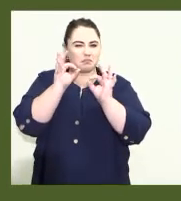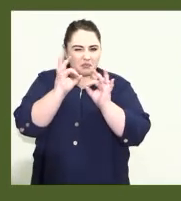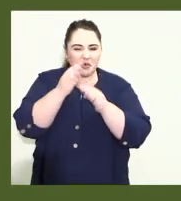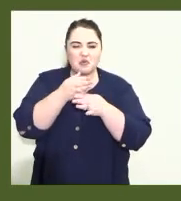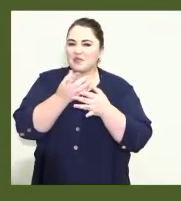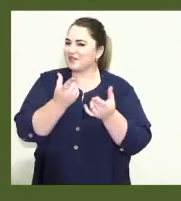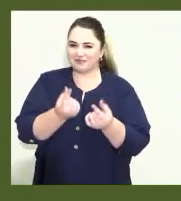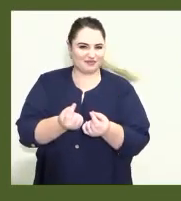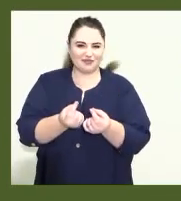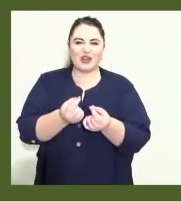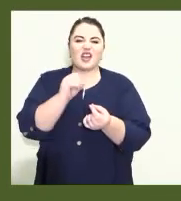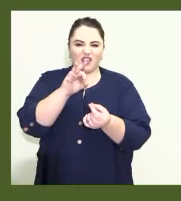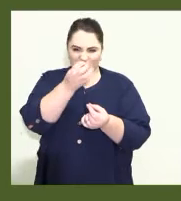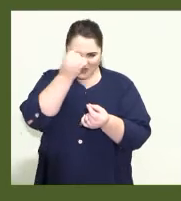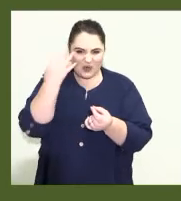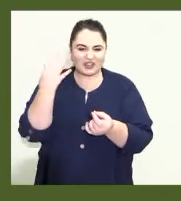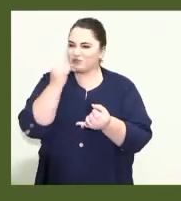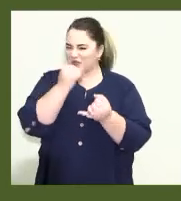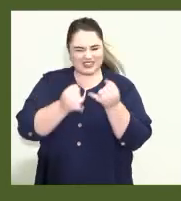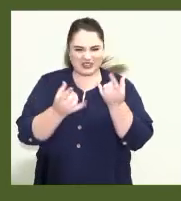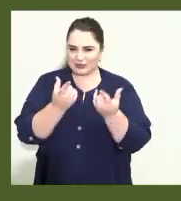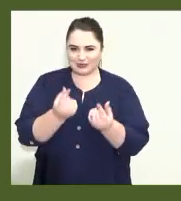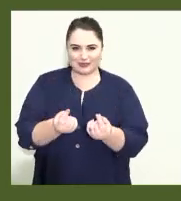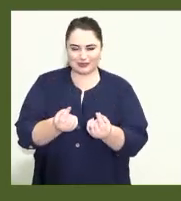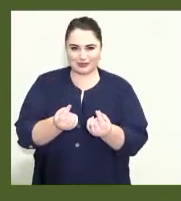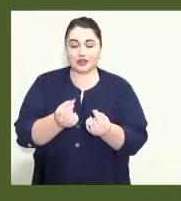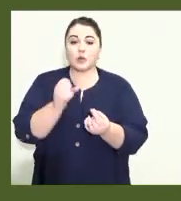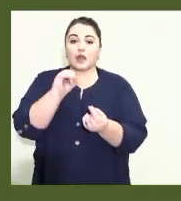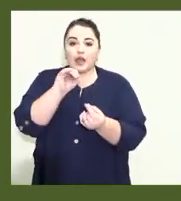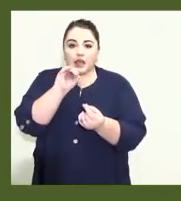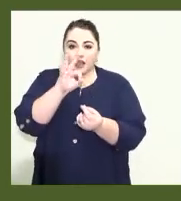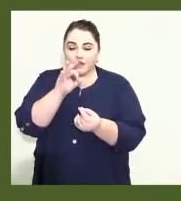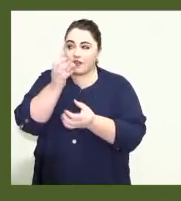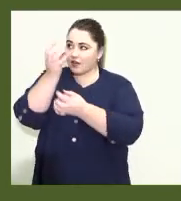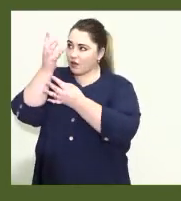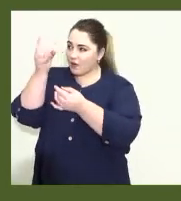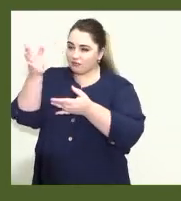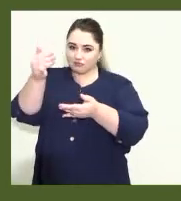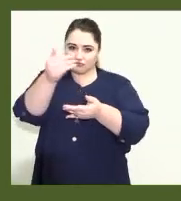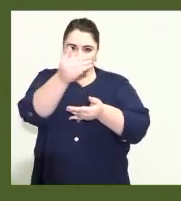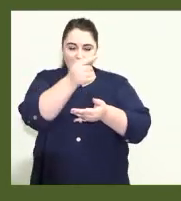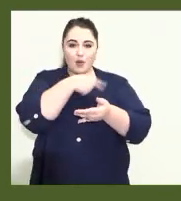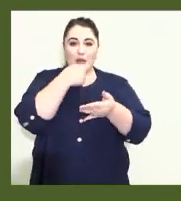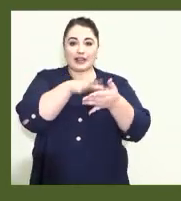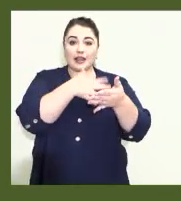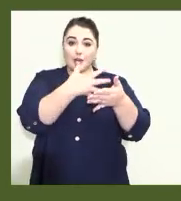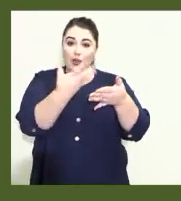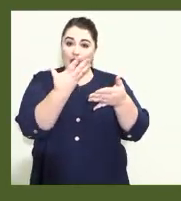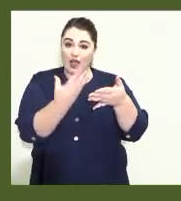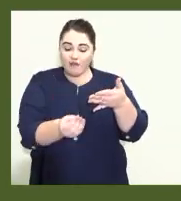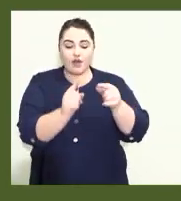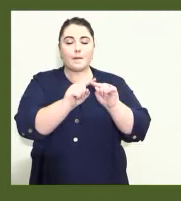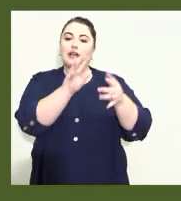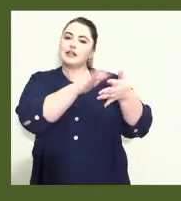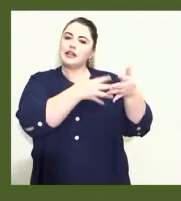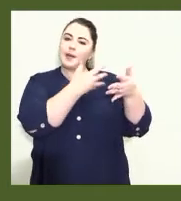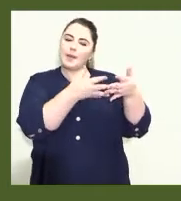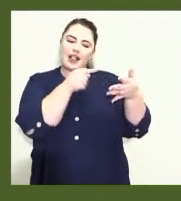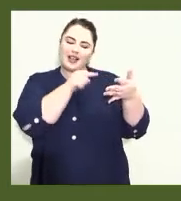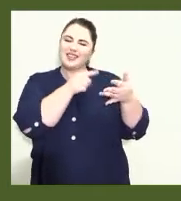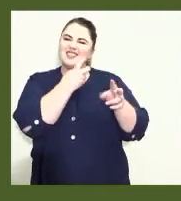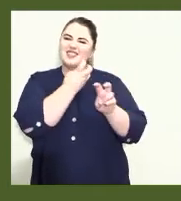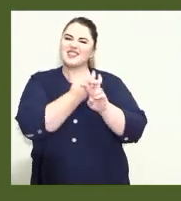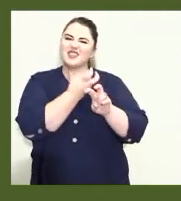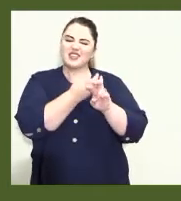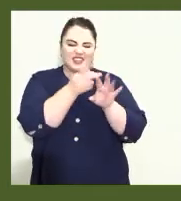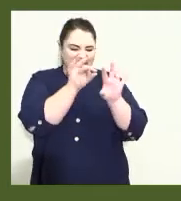in doing the things right. So when we collect the data, We have a table, as we said, but a table is